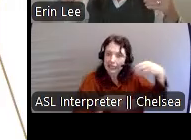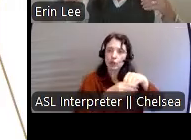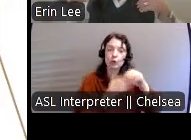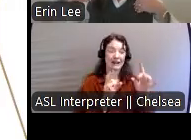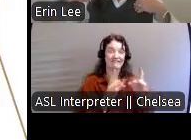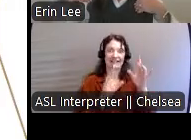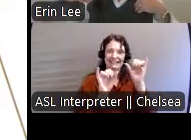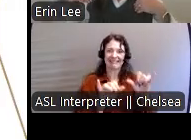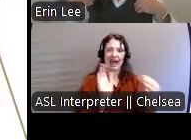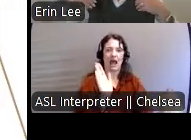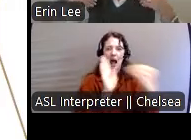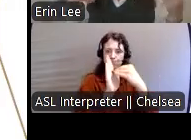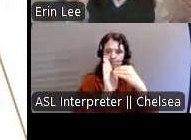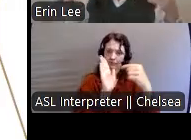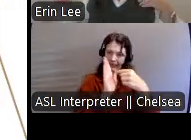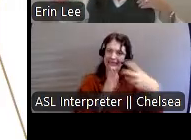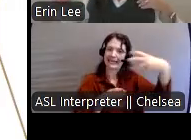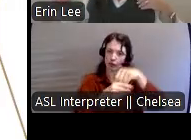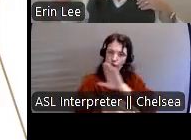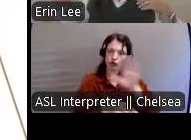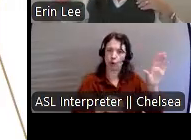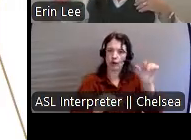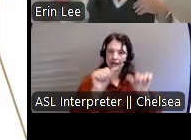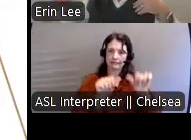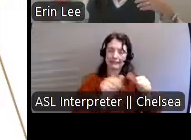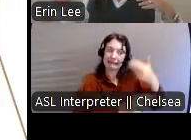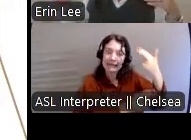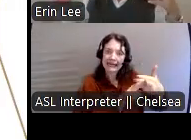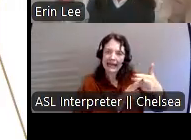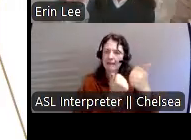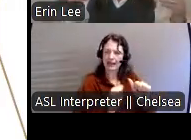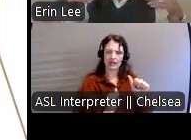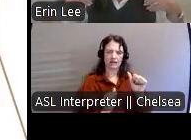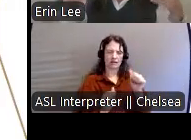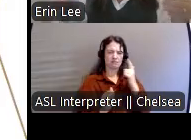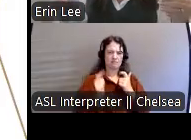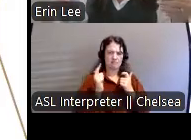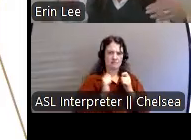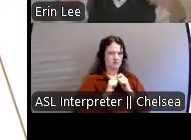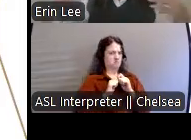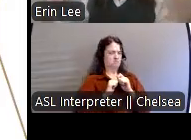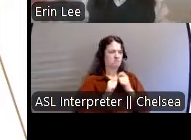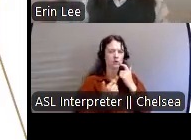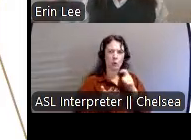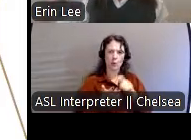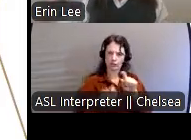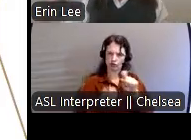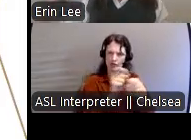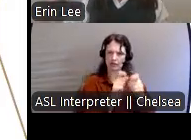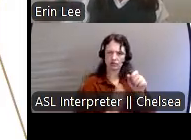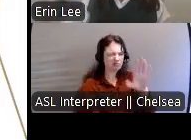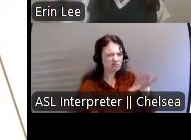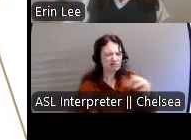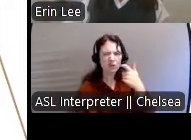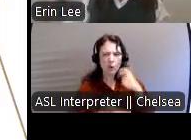all of our assessments, and naming those changes or observations in the behavior, and asking about, have you seen anything different?